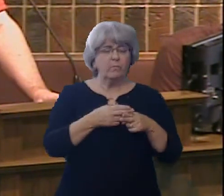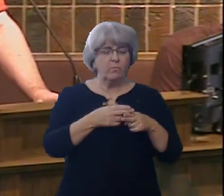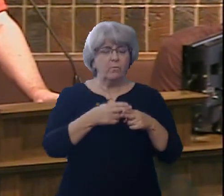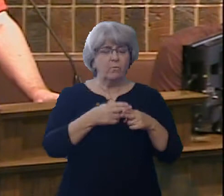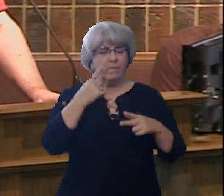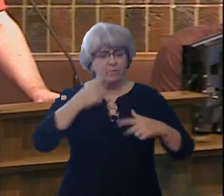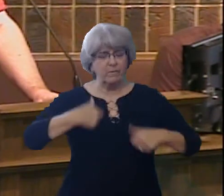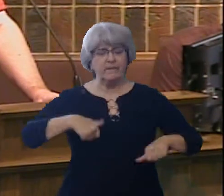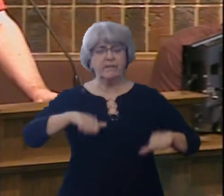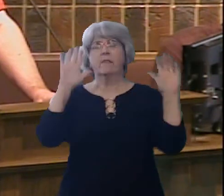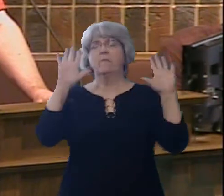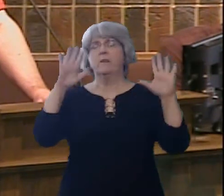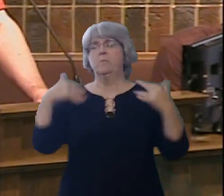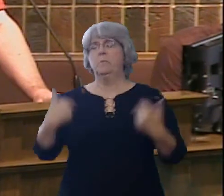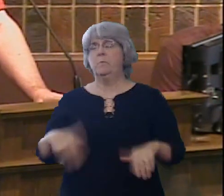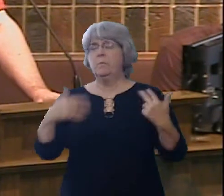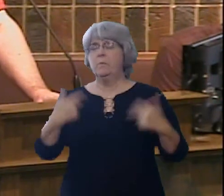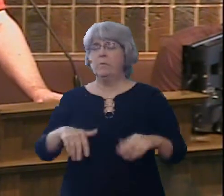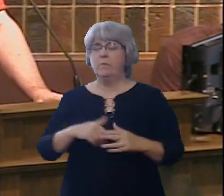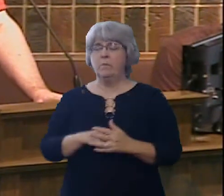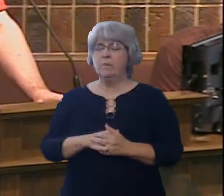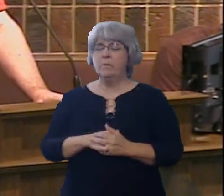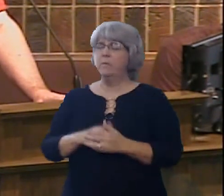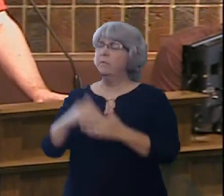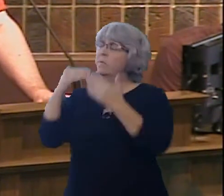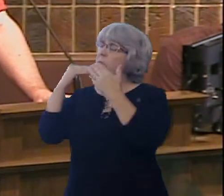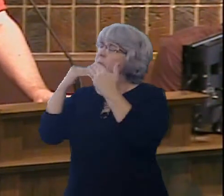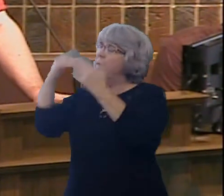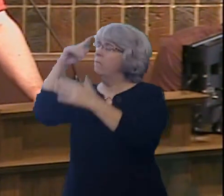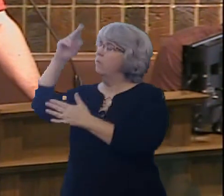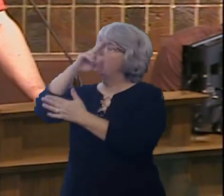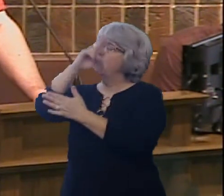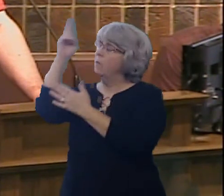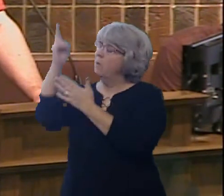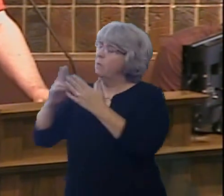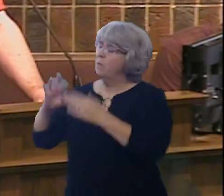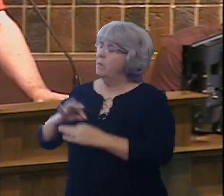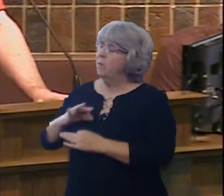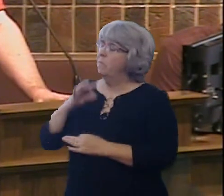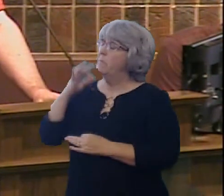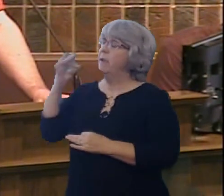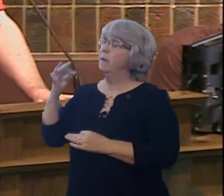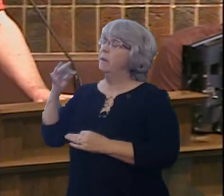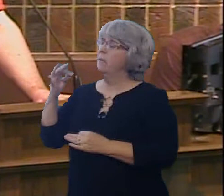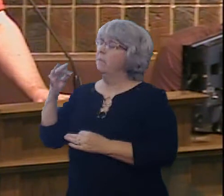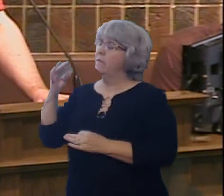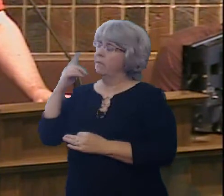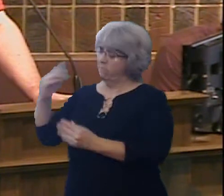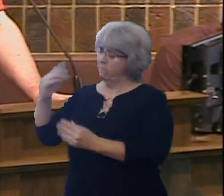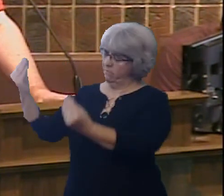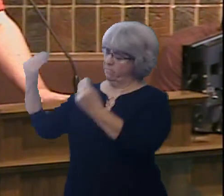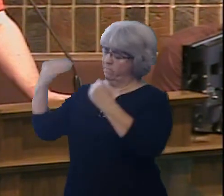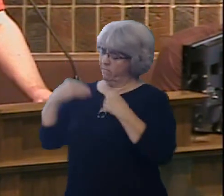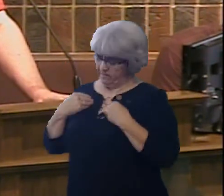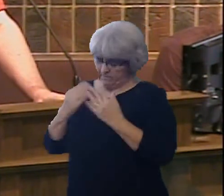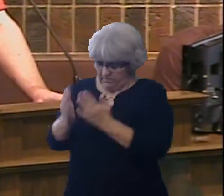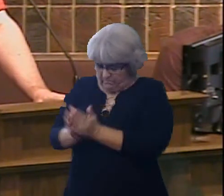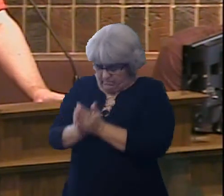We are thankful for the Holy Spirit for writing our manual of the Bible we have today.